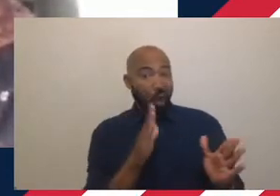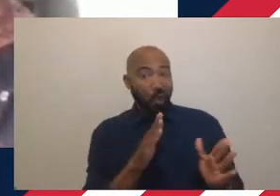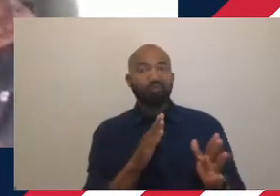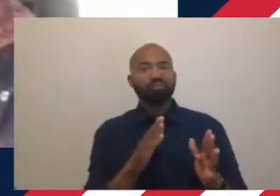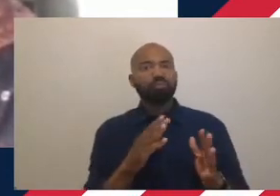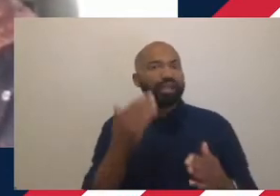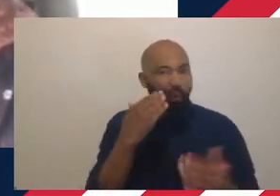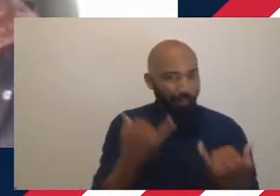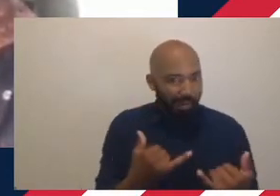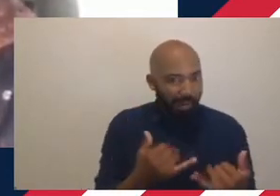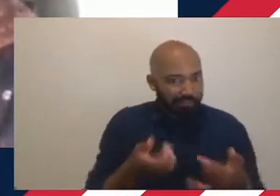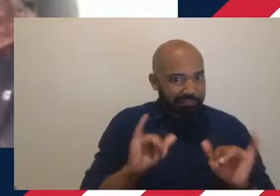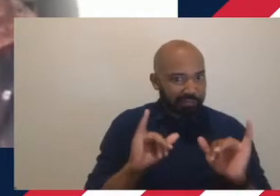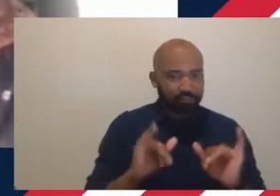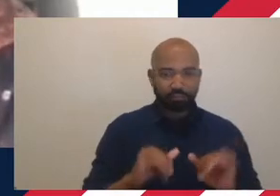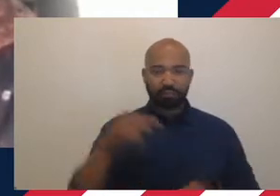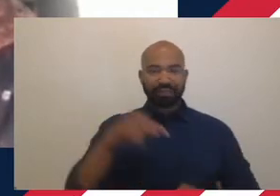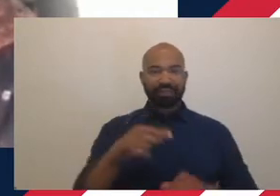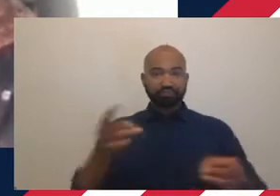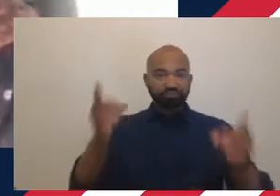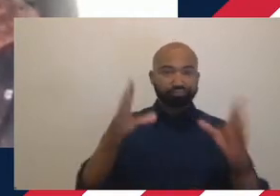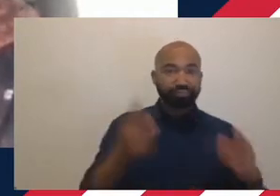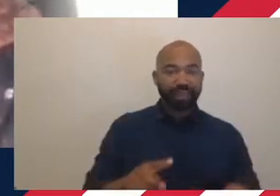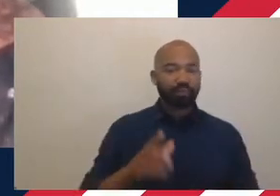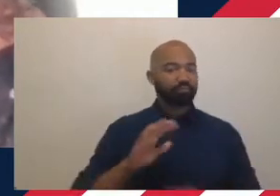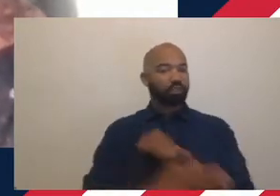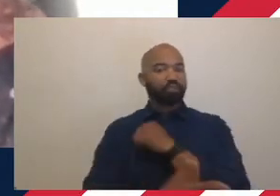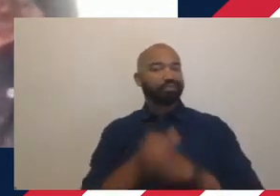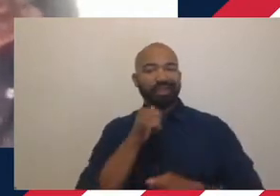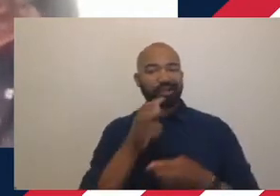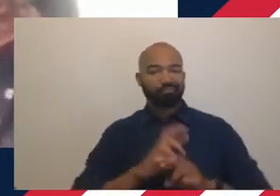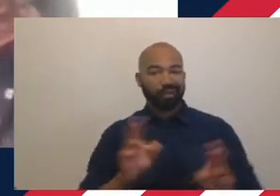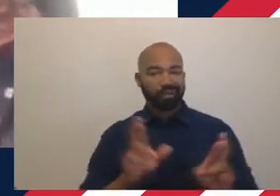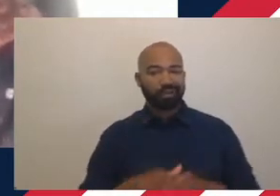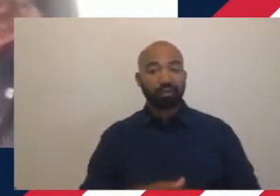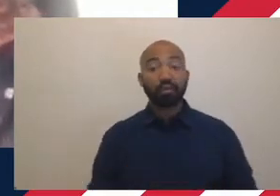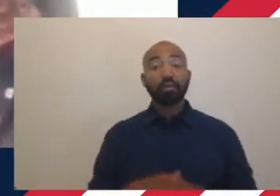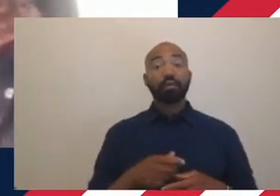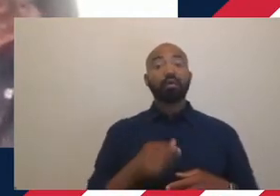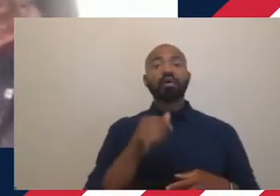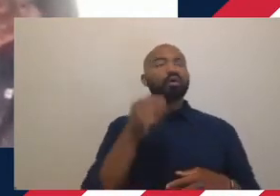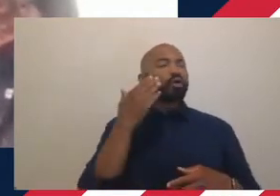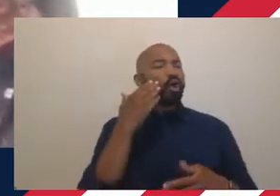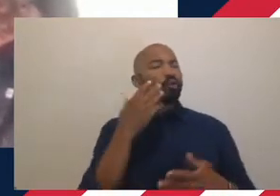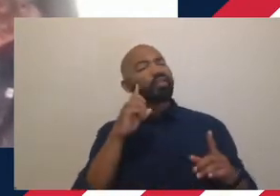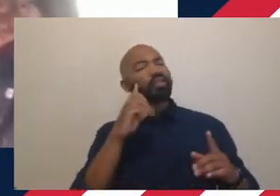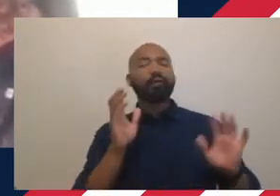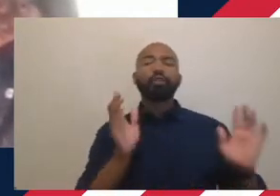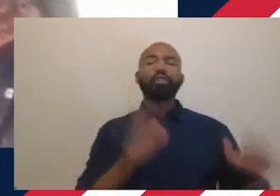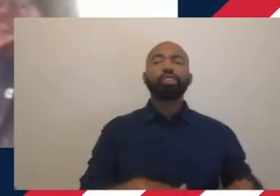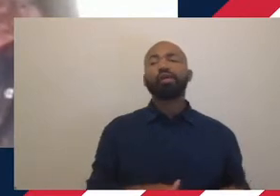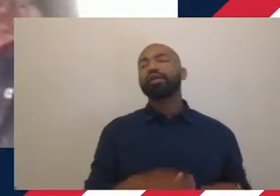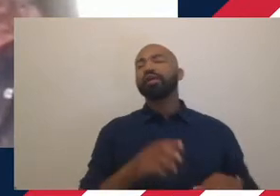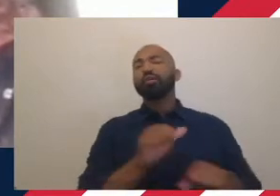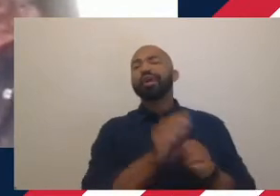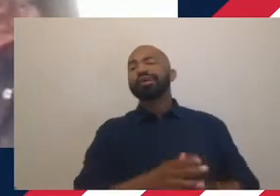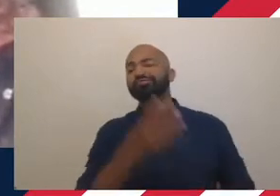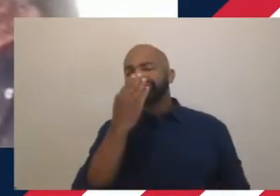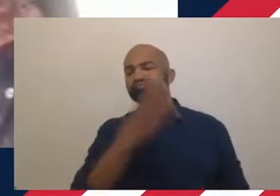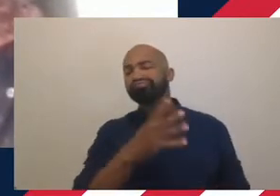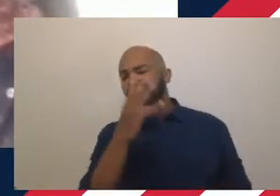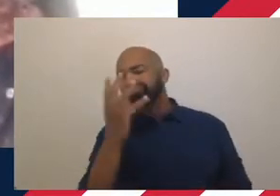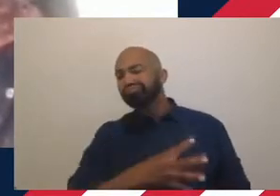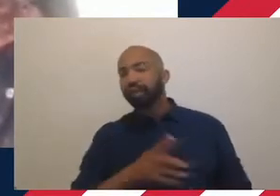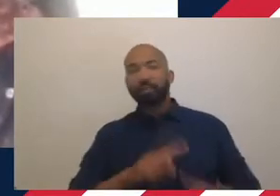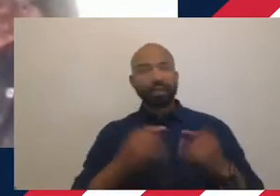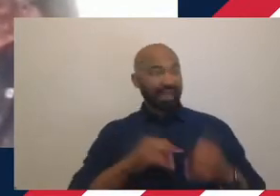disaster. Years of deprioritizing the well-being of our workers left us flat-footed when we needed to respond.